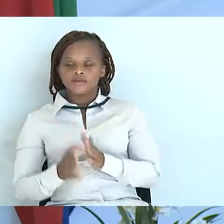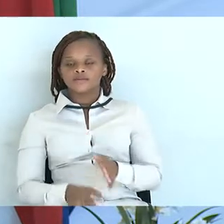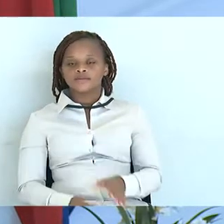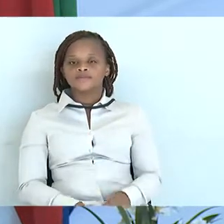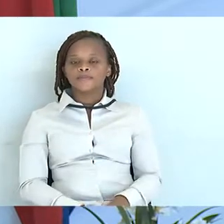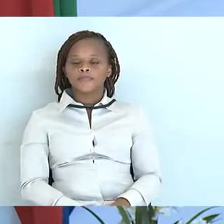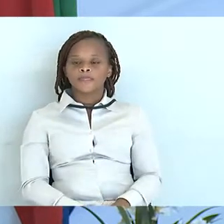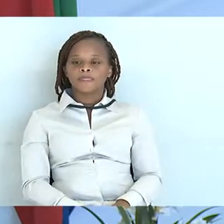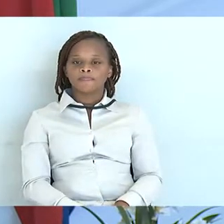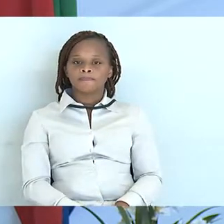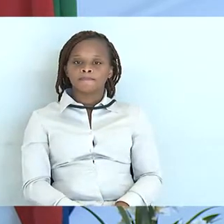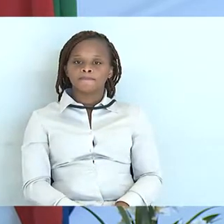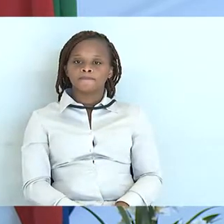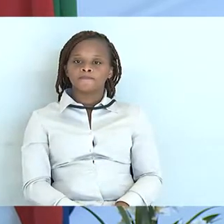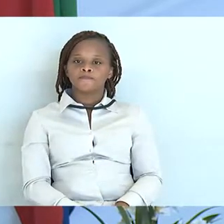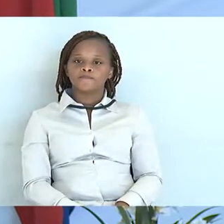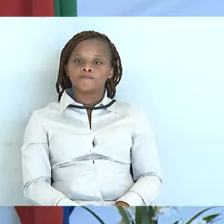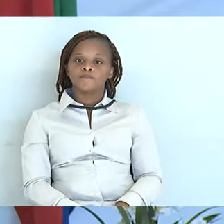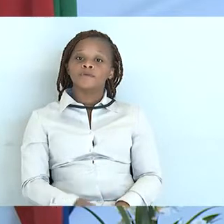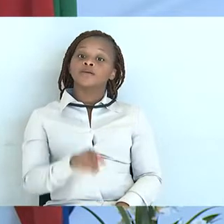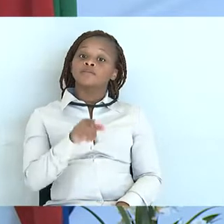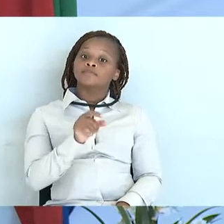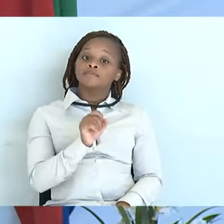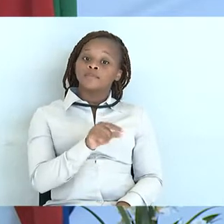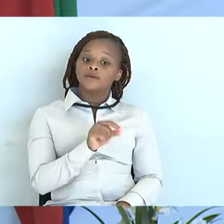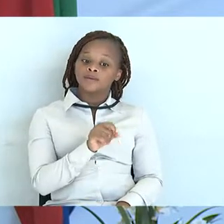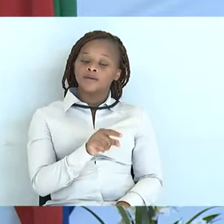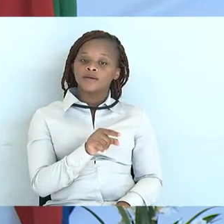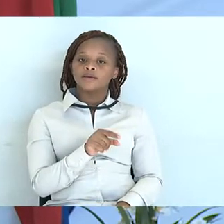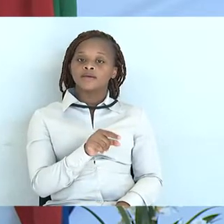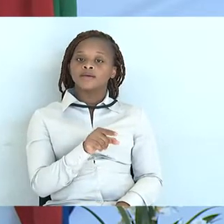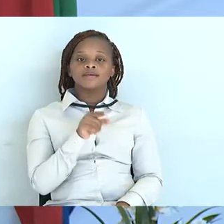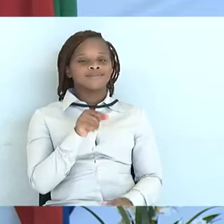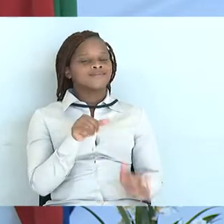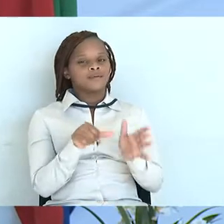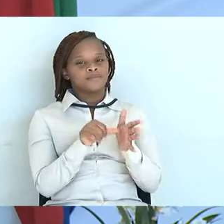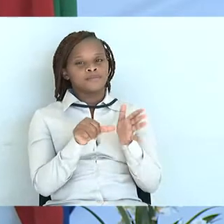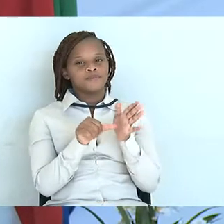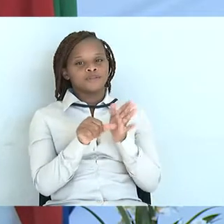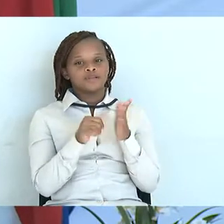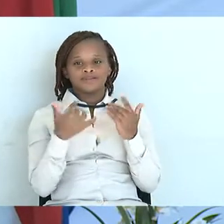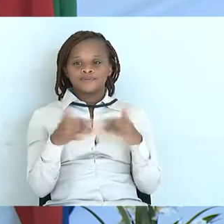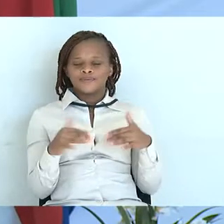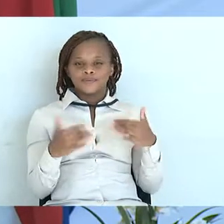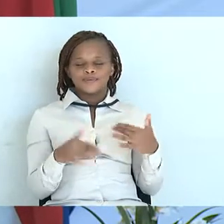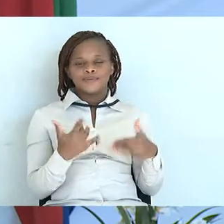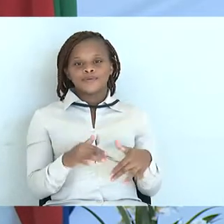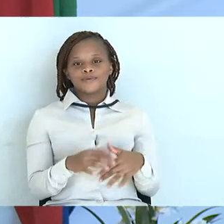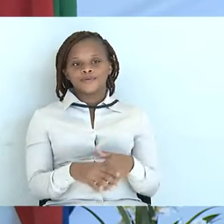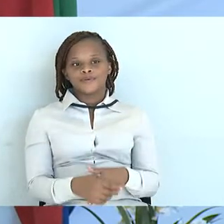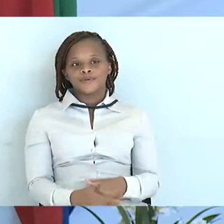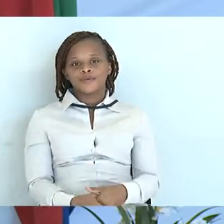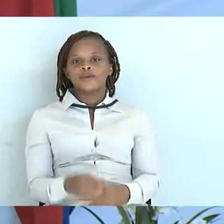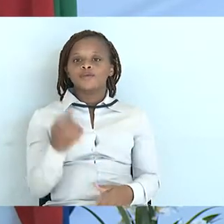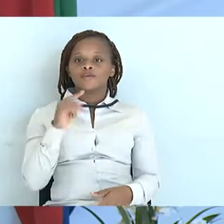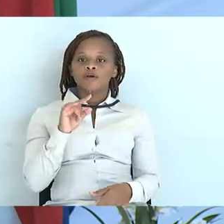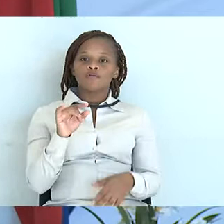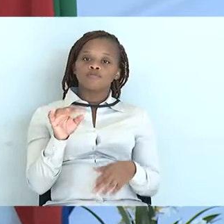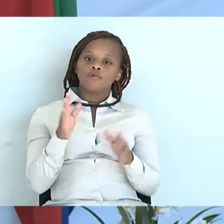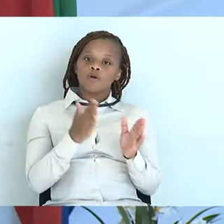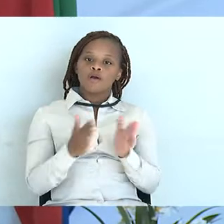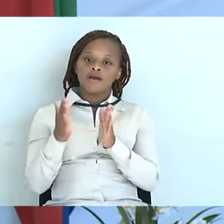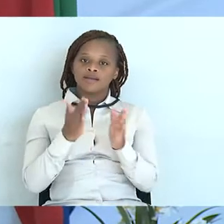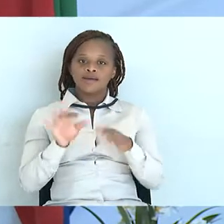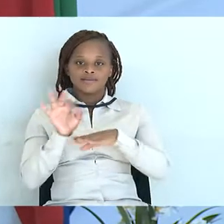development. So that declaration is very, very important for purposes of organizing, planning, as well